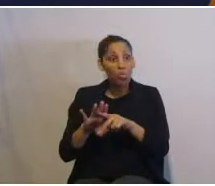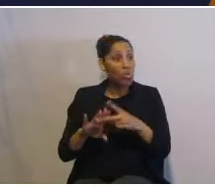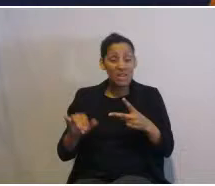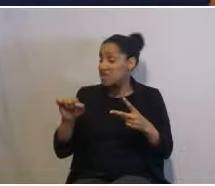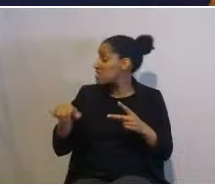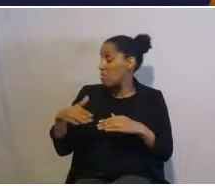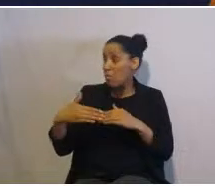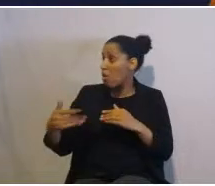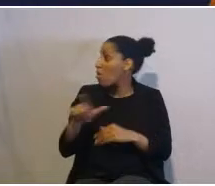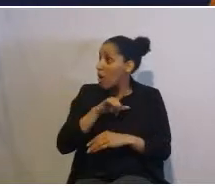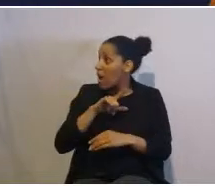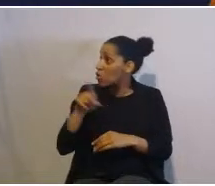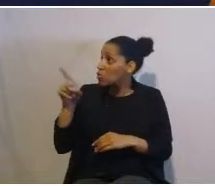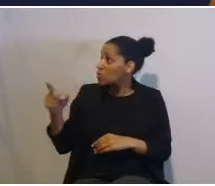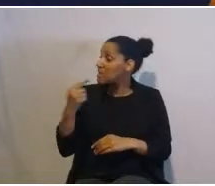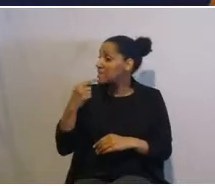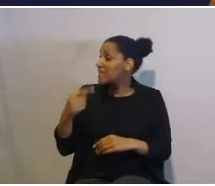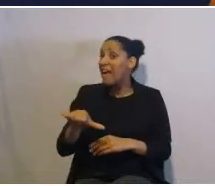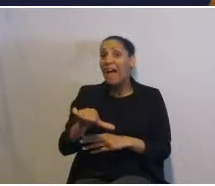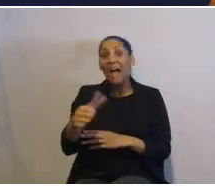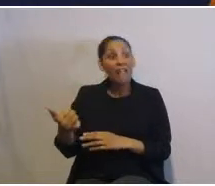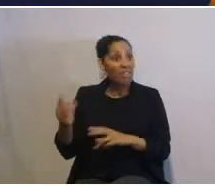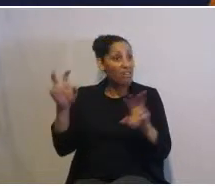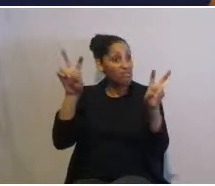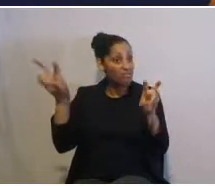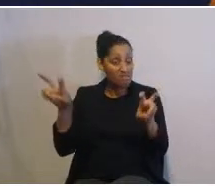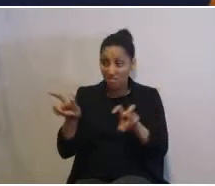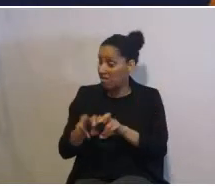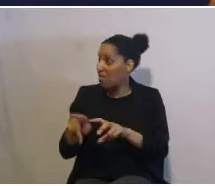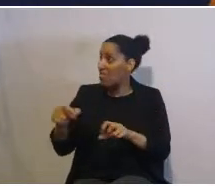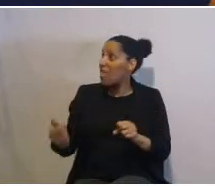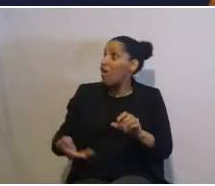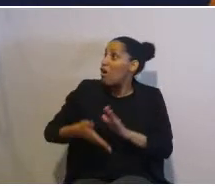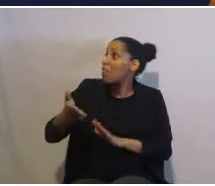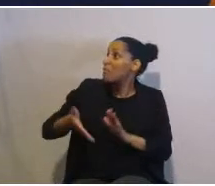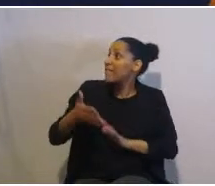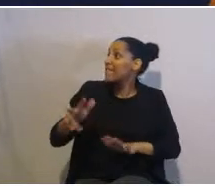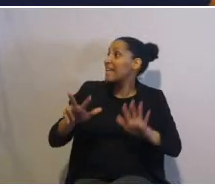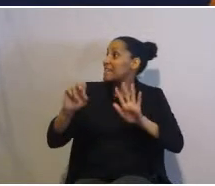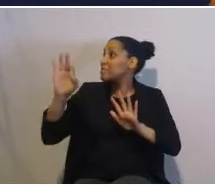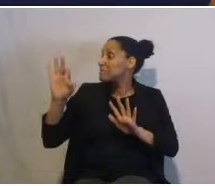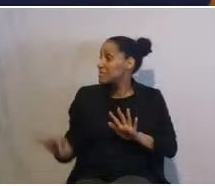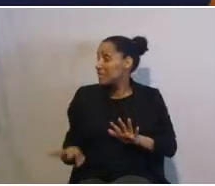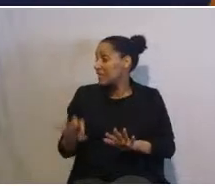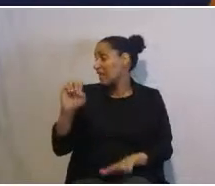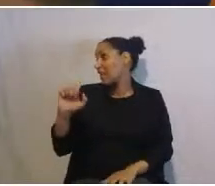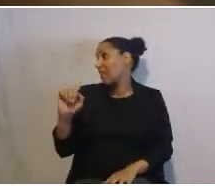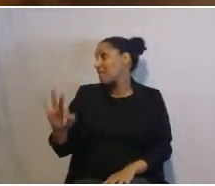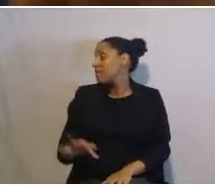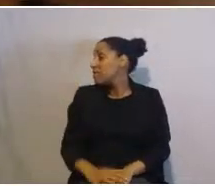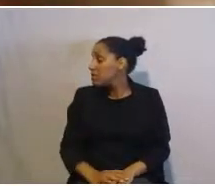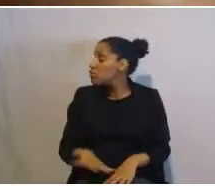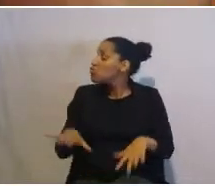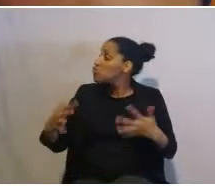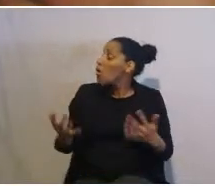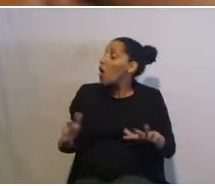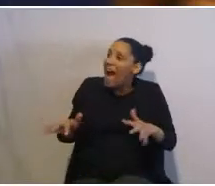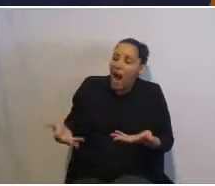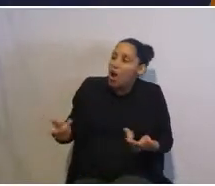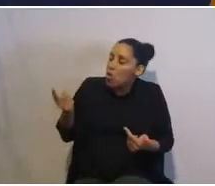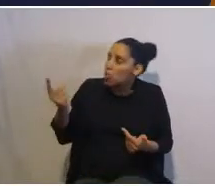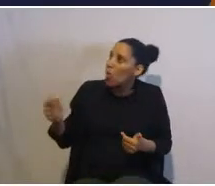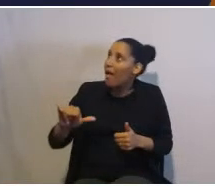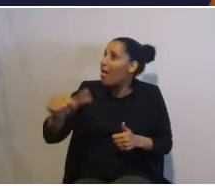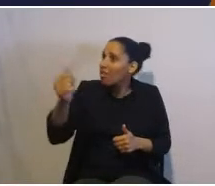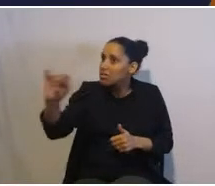you stated other, power stations that are operating at about 80% EAF. So how do you get the